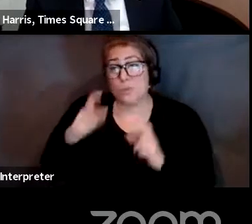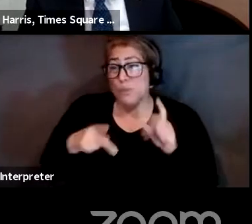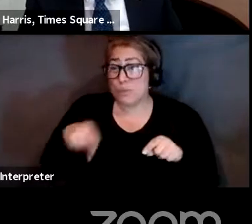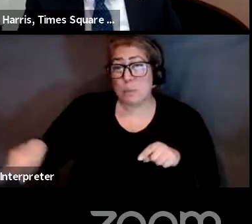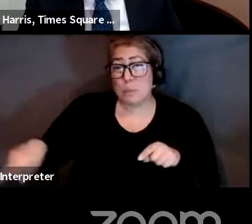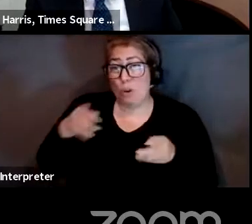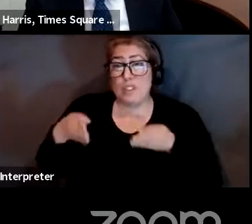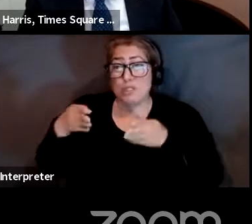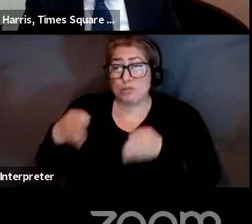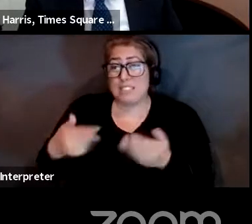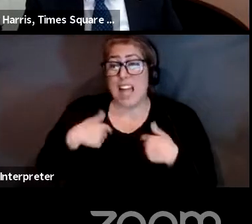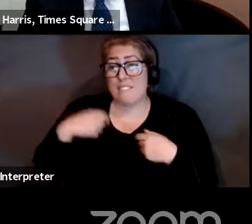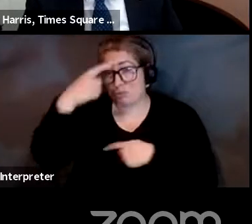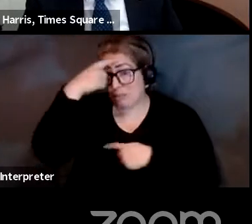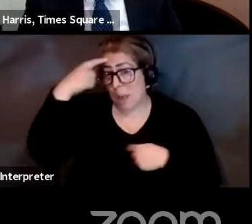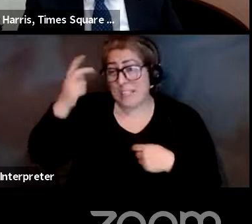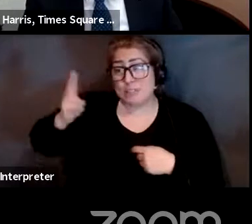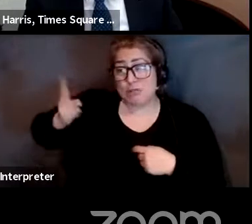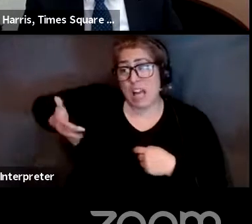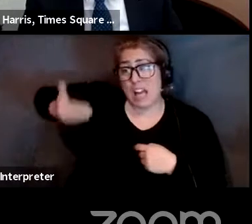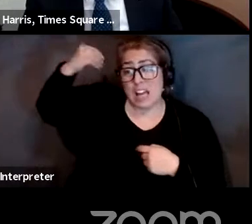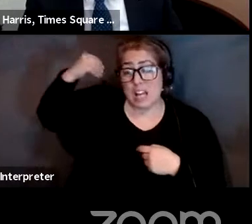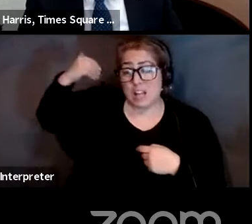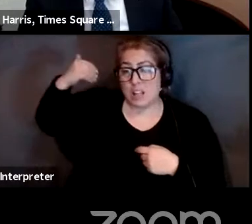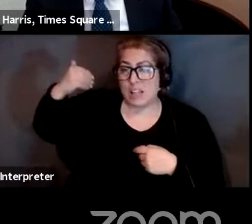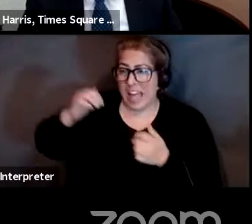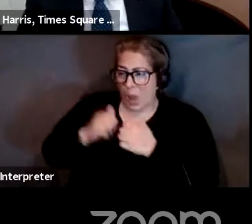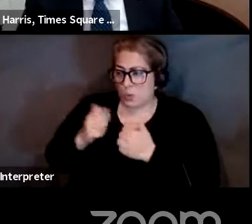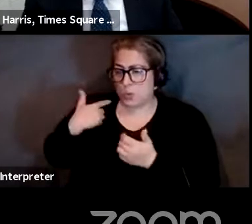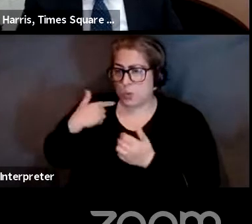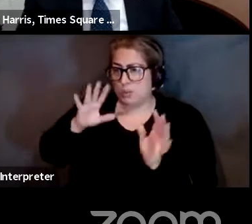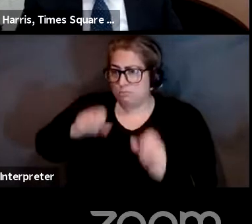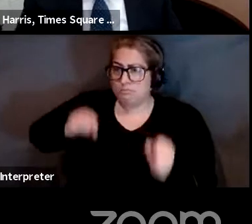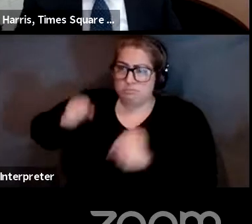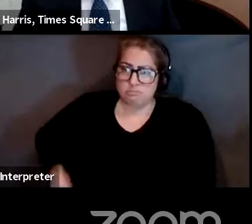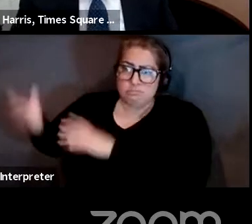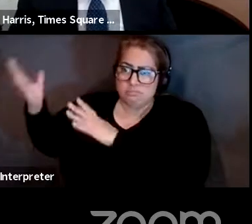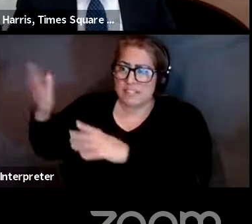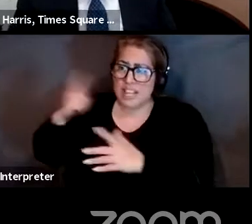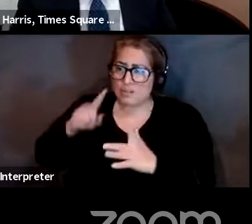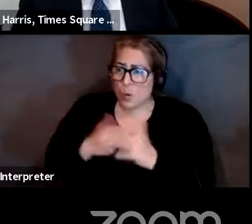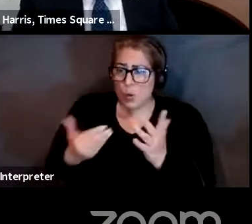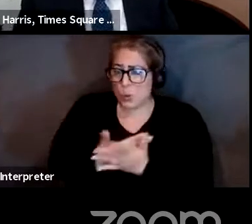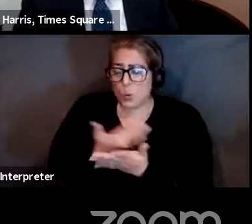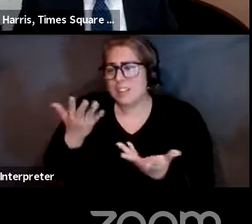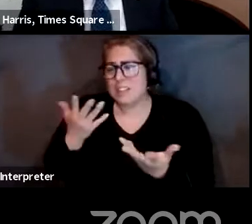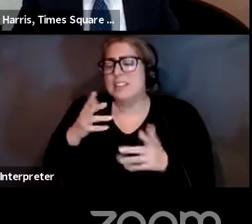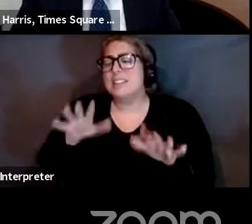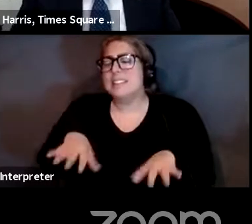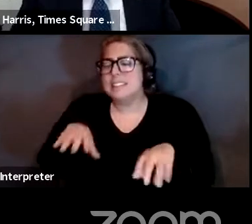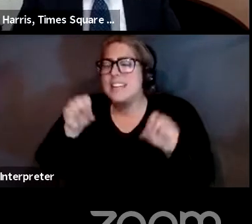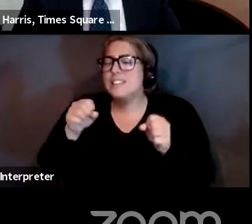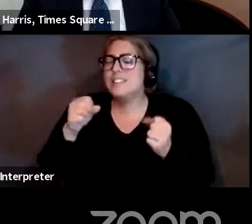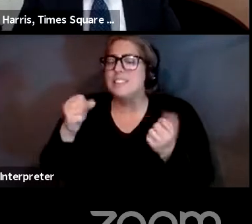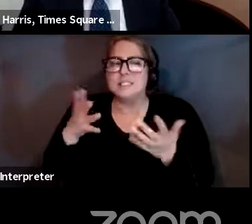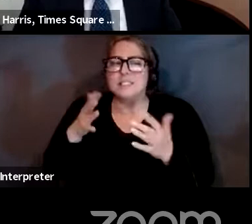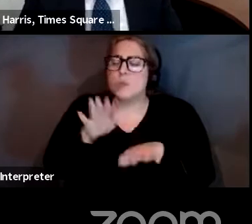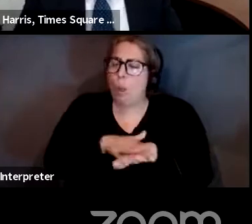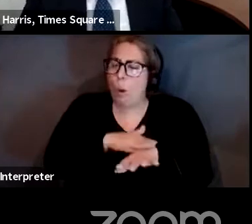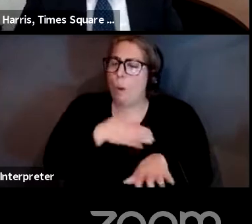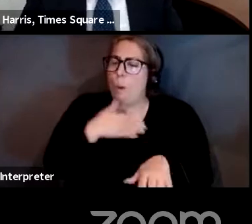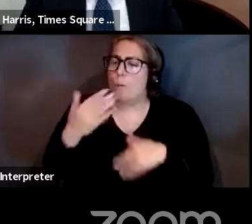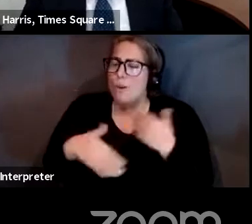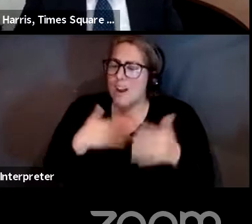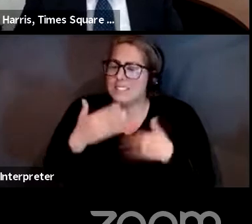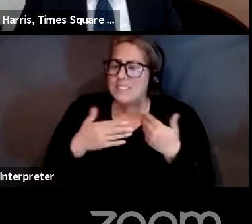trauma. And, you know, to erase that and to build trust is, you know, it's an art. So, you know,